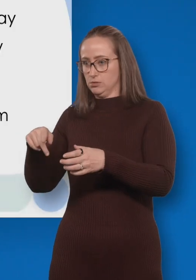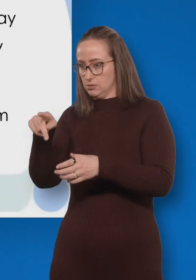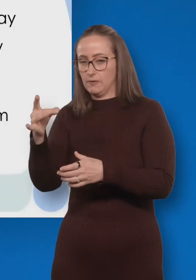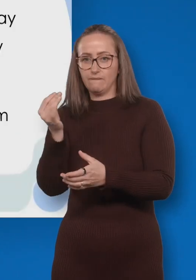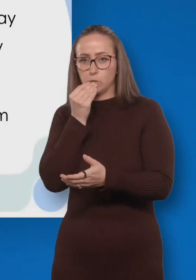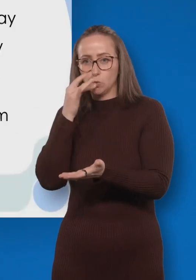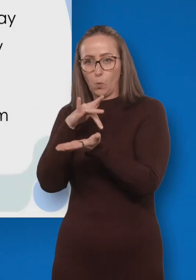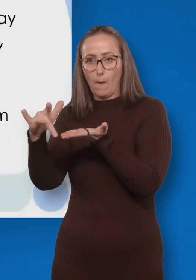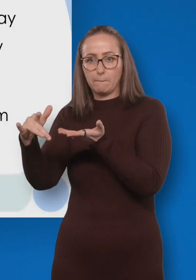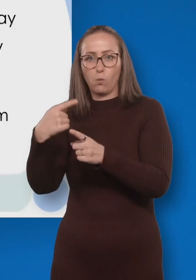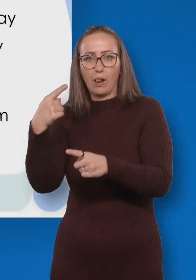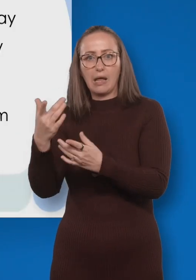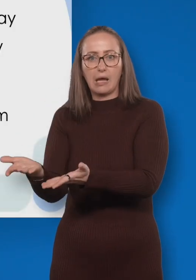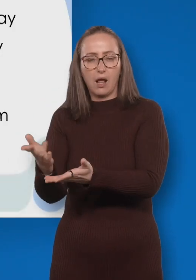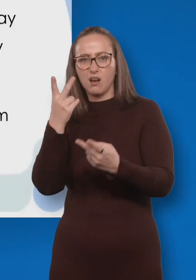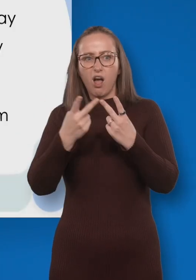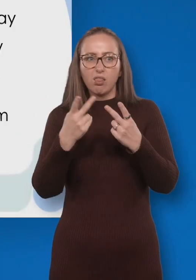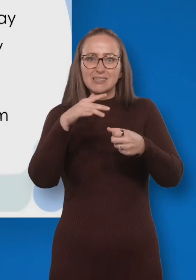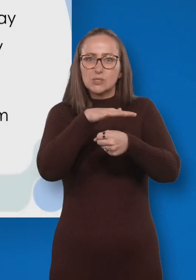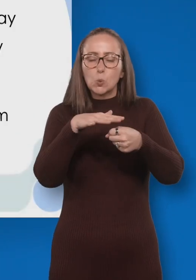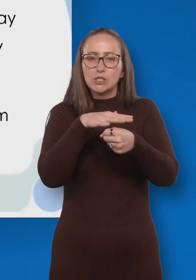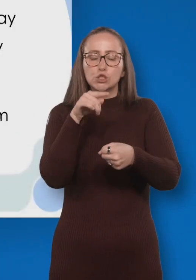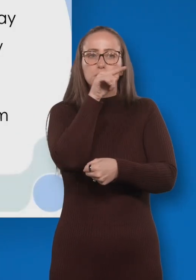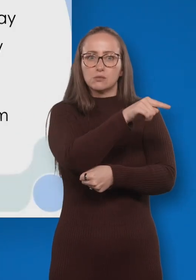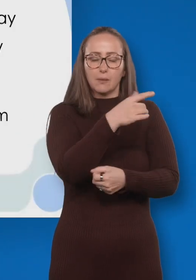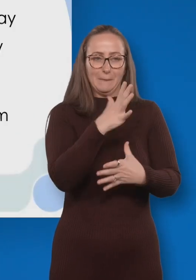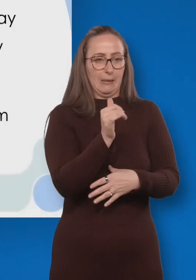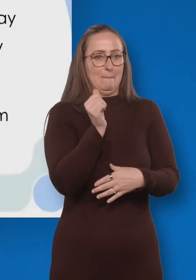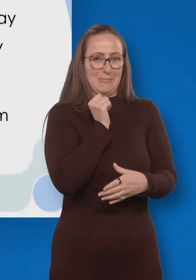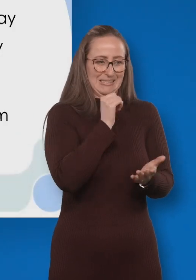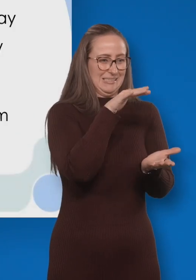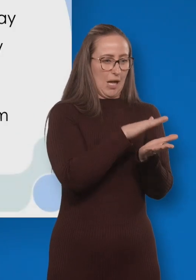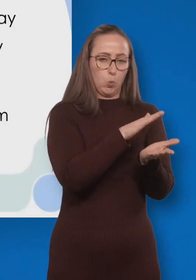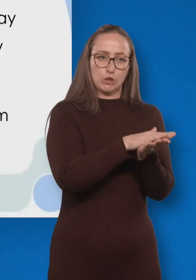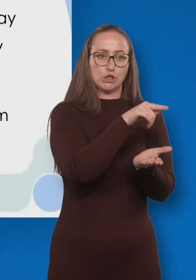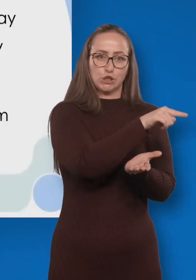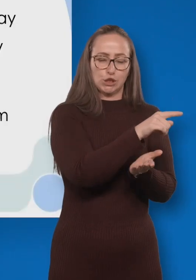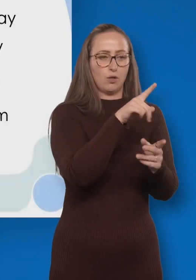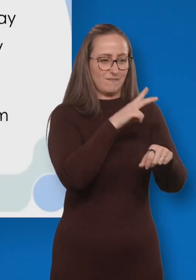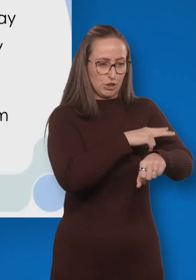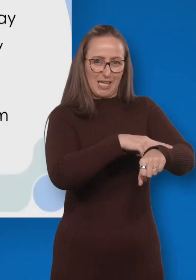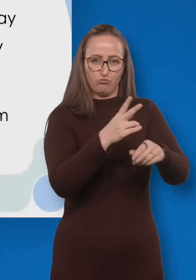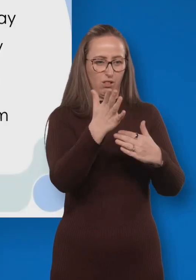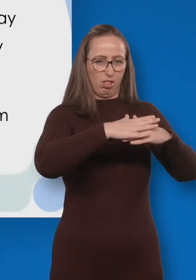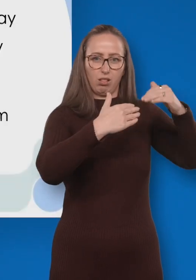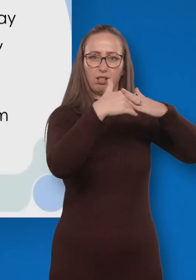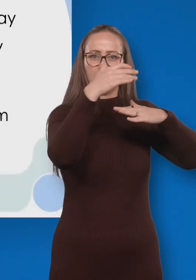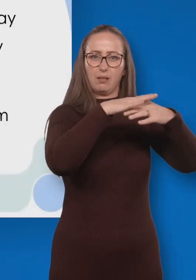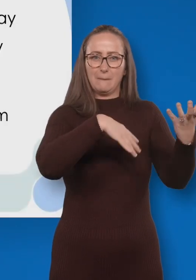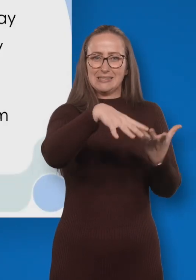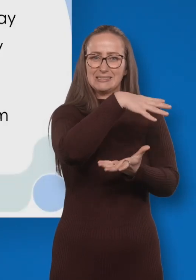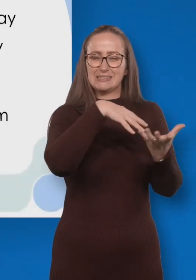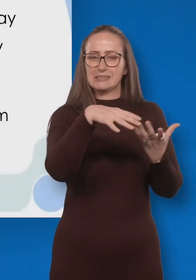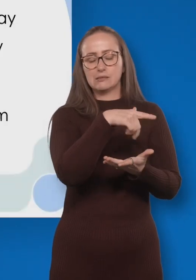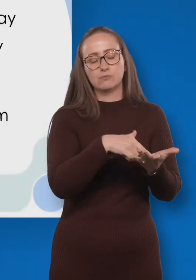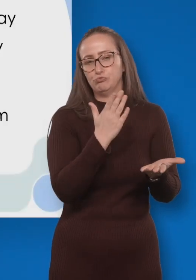went really quickly. And another situation I've been in is they've had meat sandwiches and vegetarian sandwiches all stacked one on top of the other,